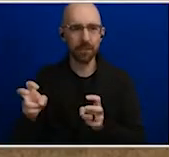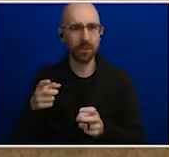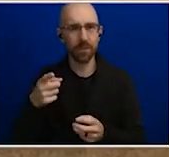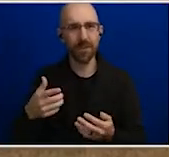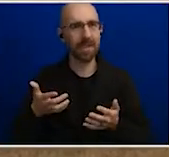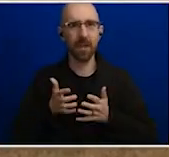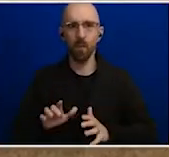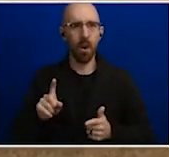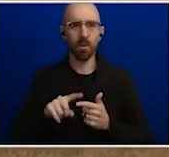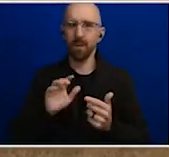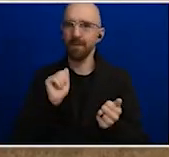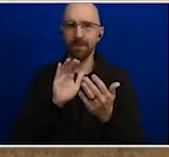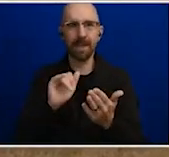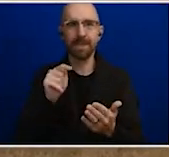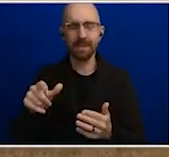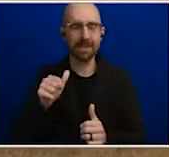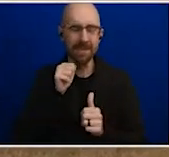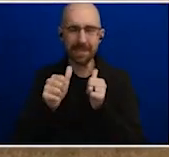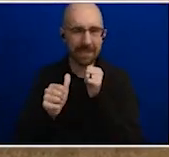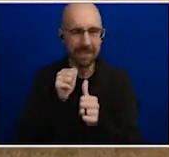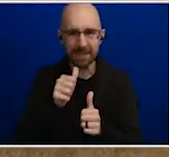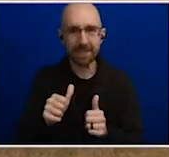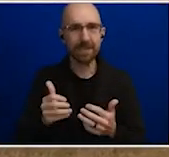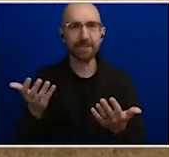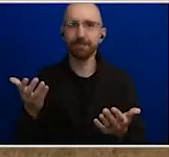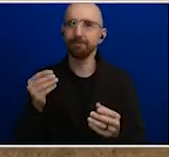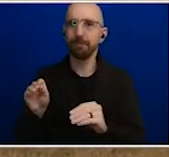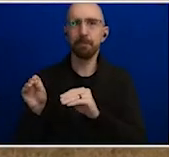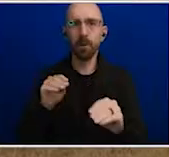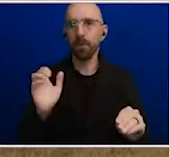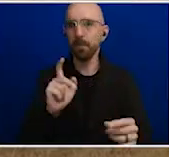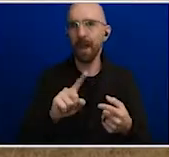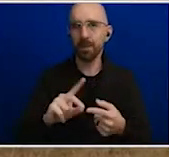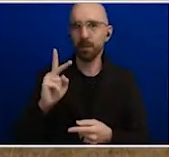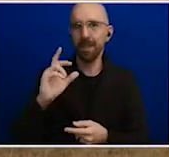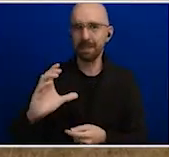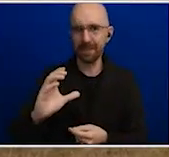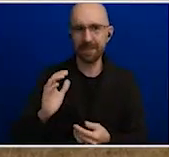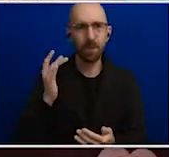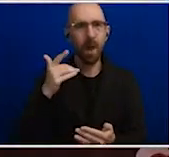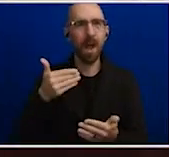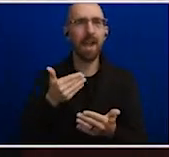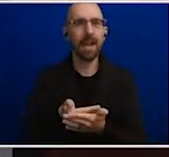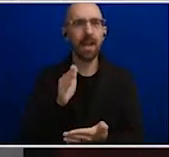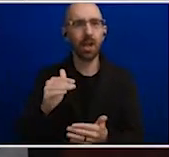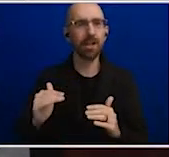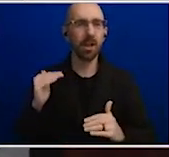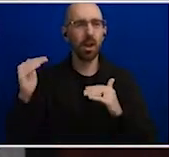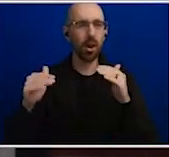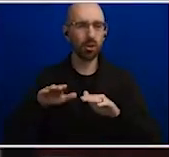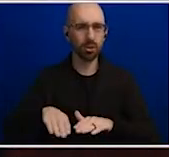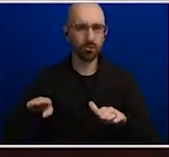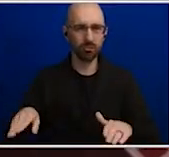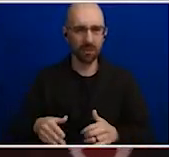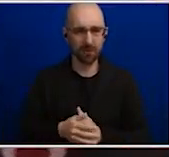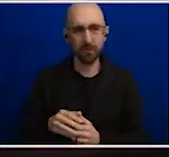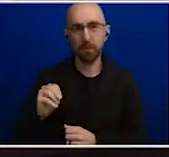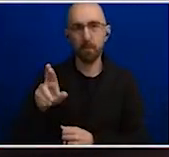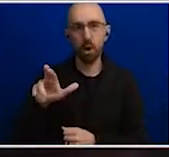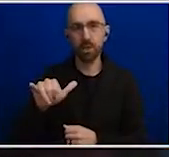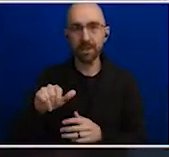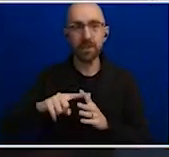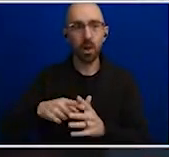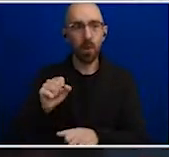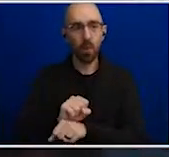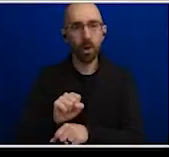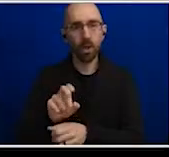it, ultimately they moved back to the Kansas City area to be near Richard's grown children. Marcy began working at the University of Kansas